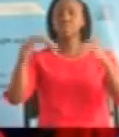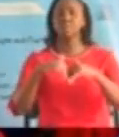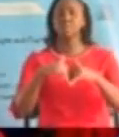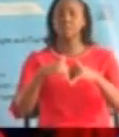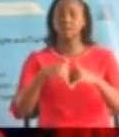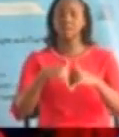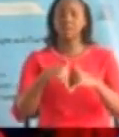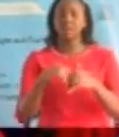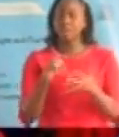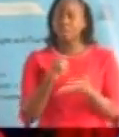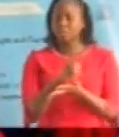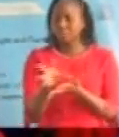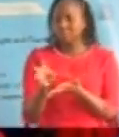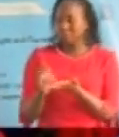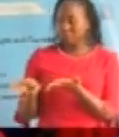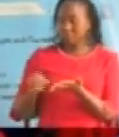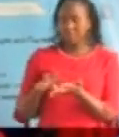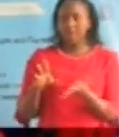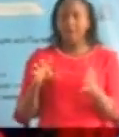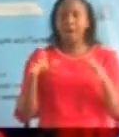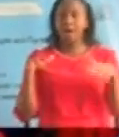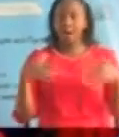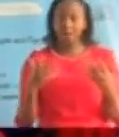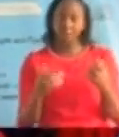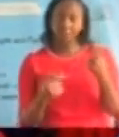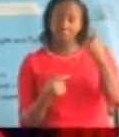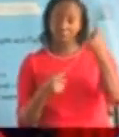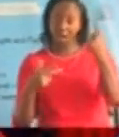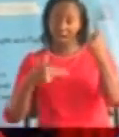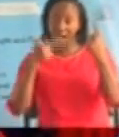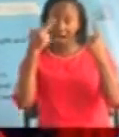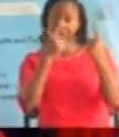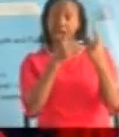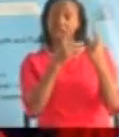as follows: 1 higher doctorate degree,